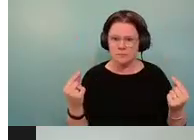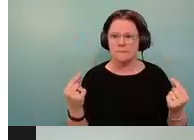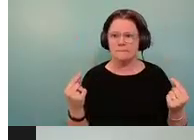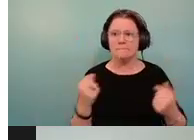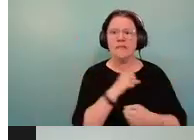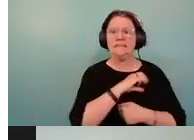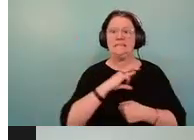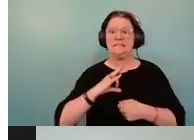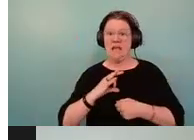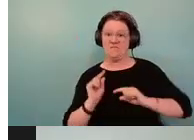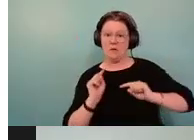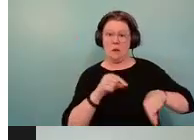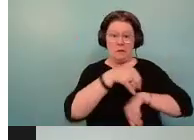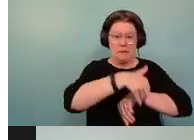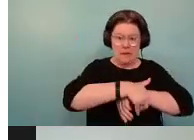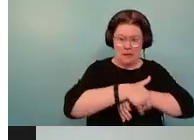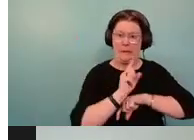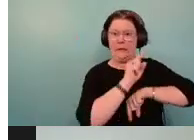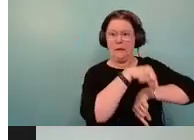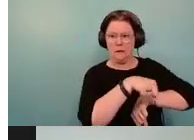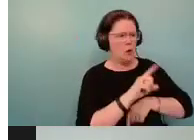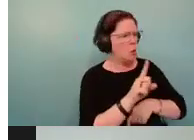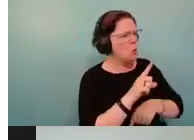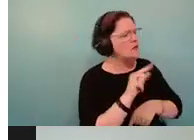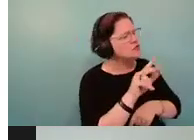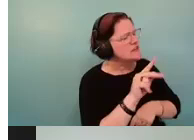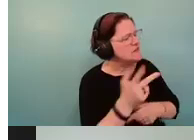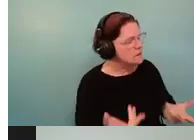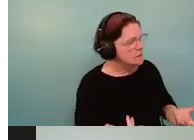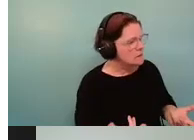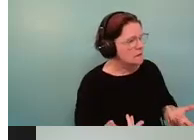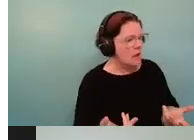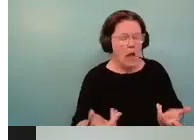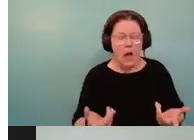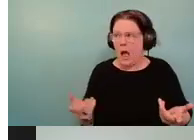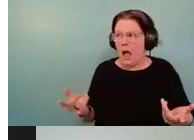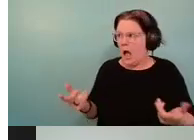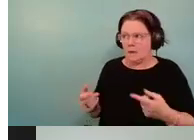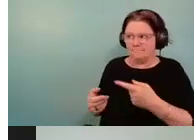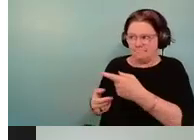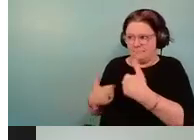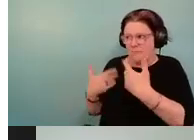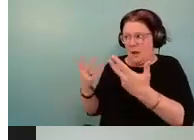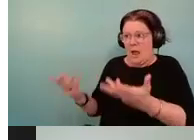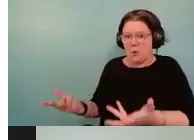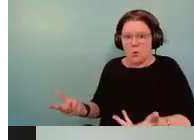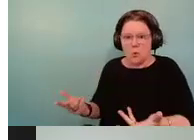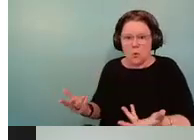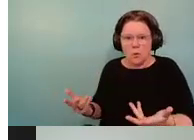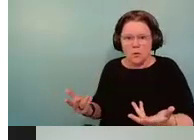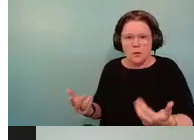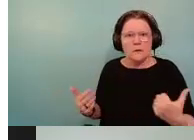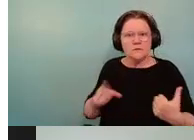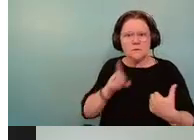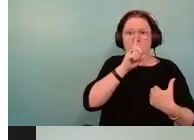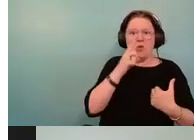came over that night and said, "Where's your TV?" And she's like, I don't know, because she was afraid she